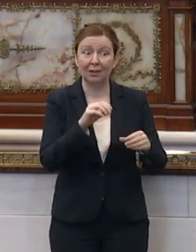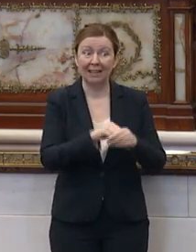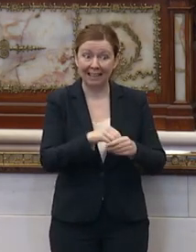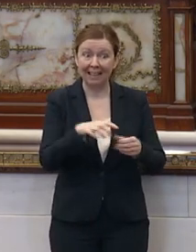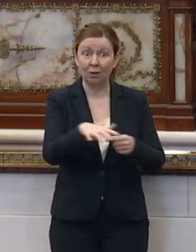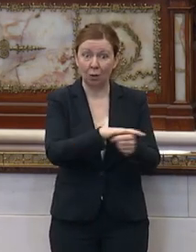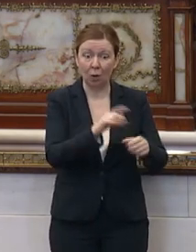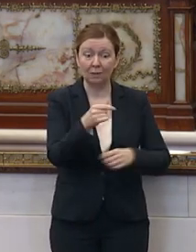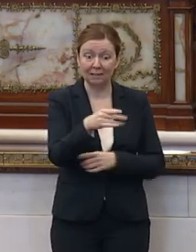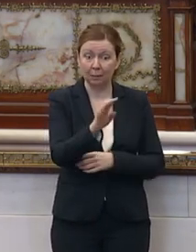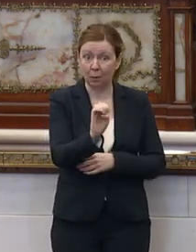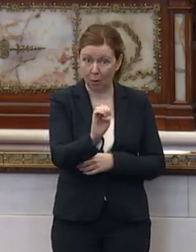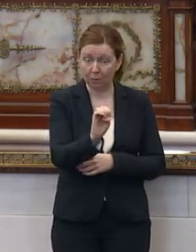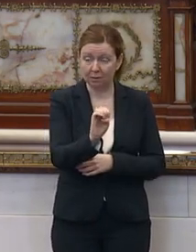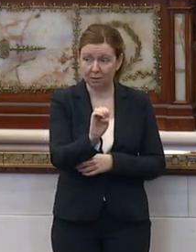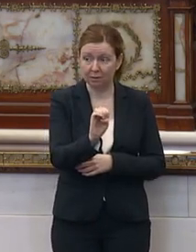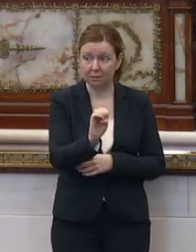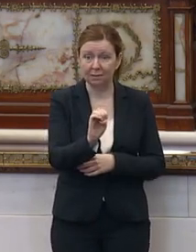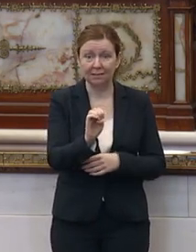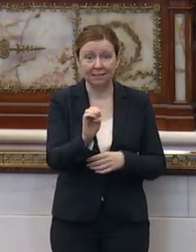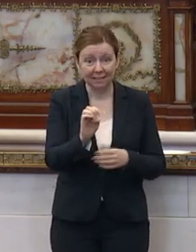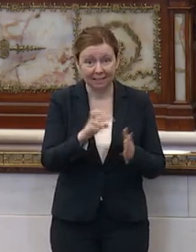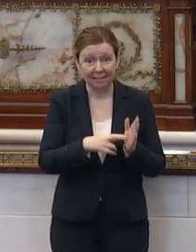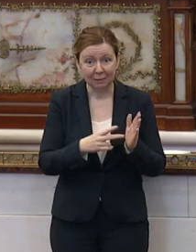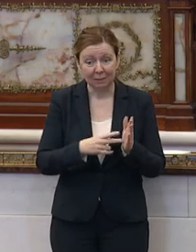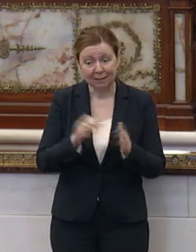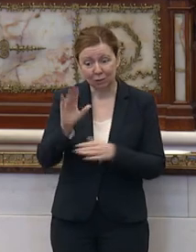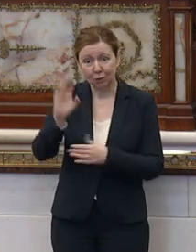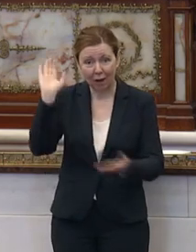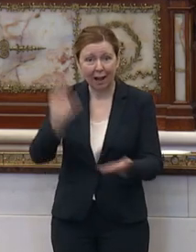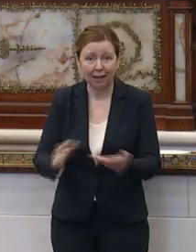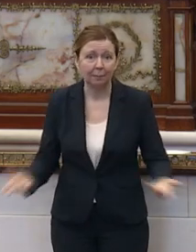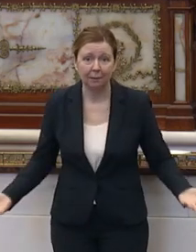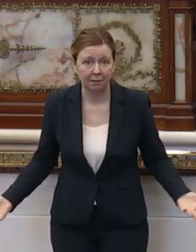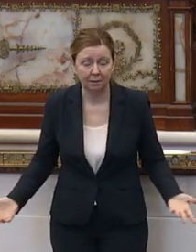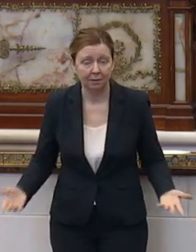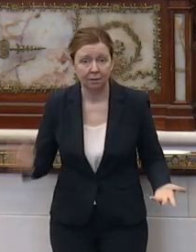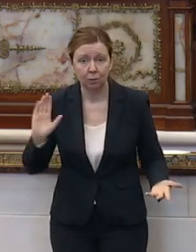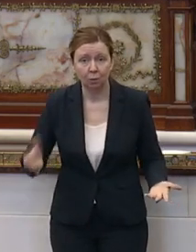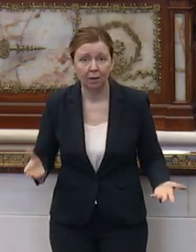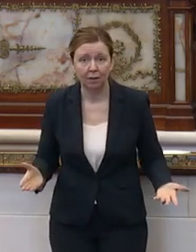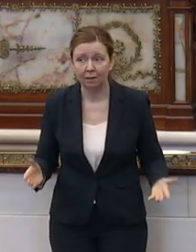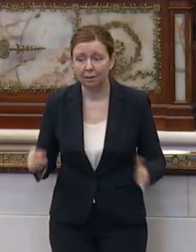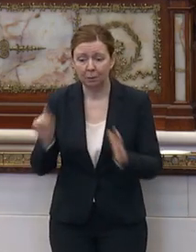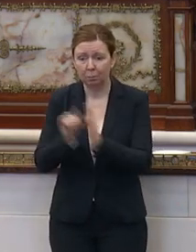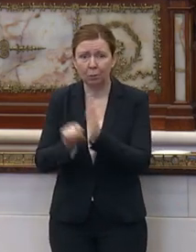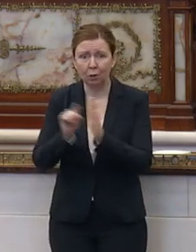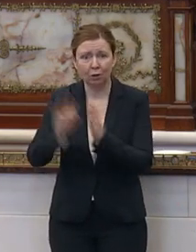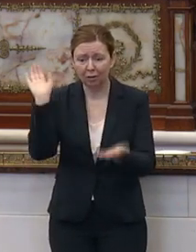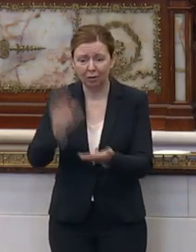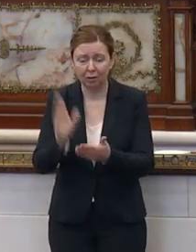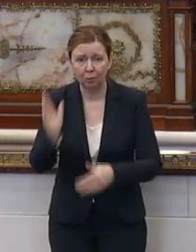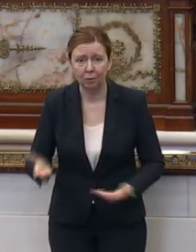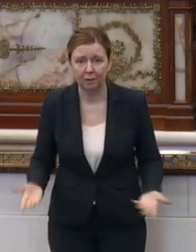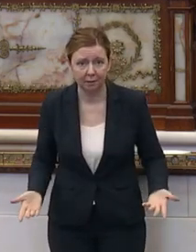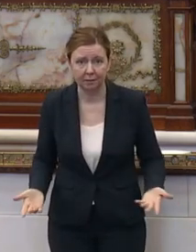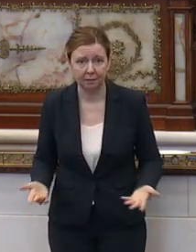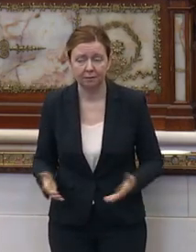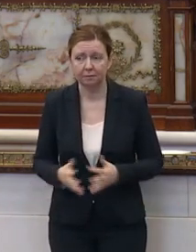those zip codes, you would cut the crime rate in Philadelphia, the murder rate in